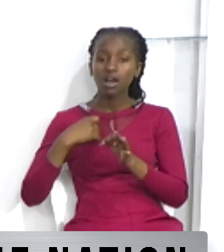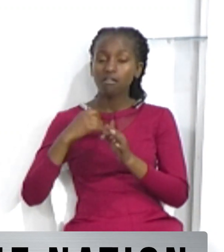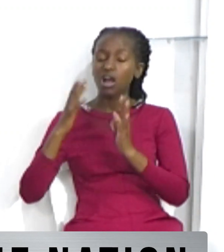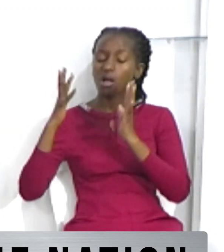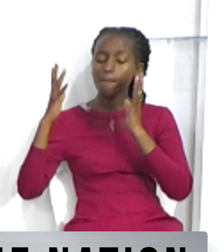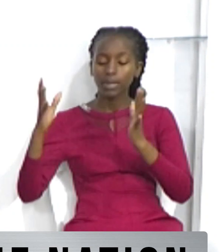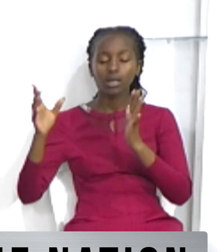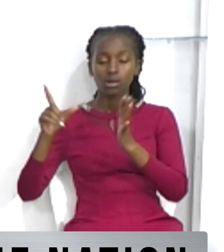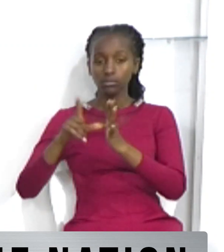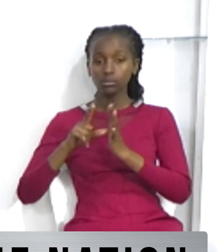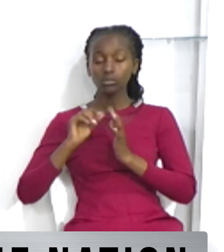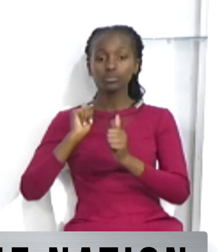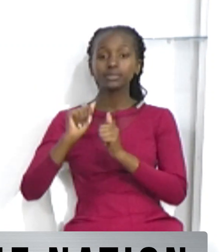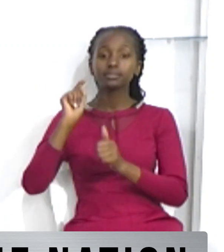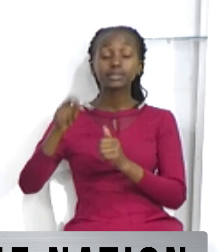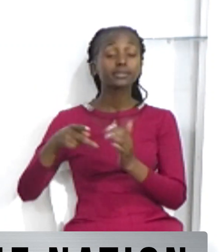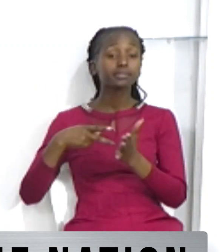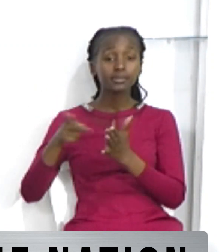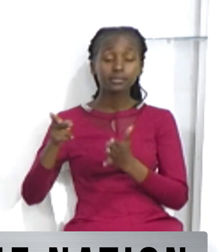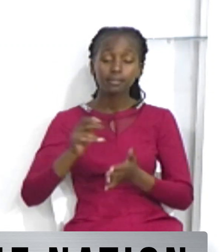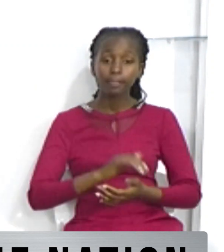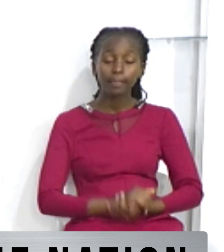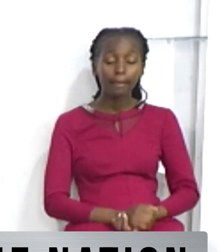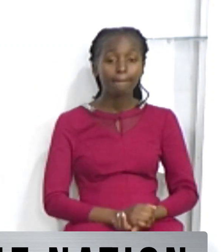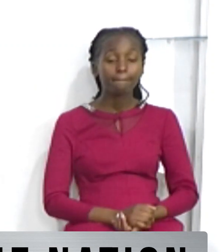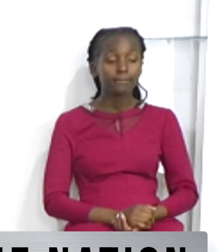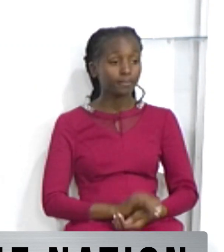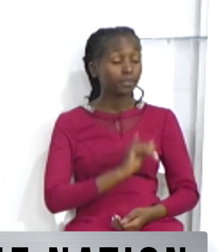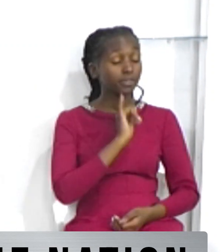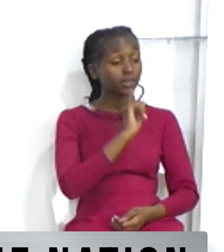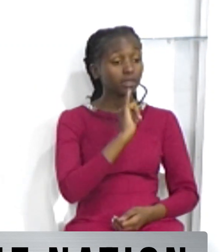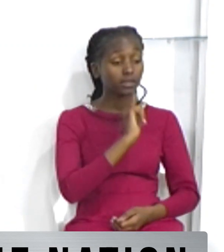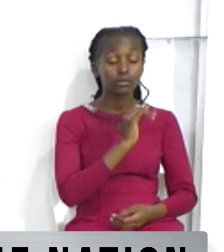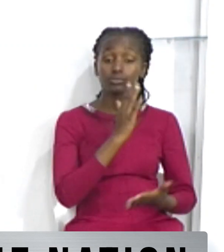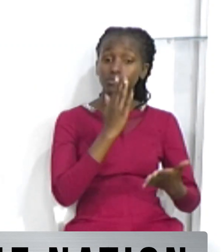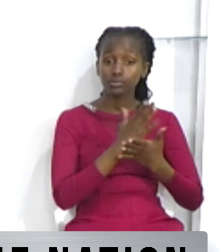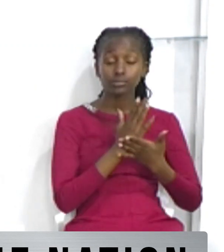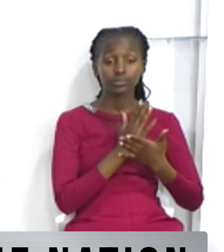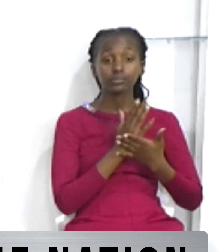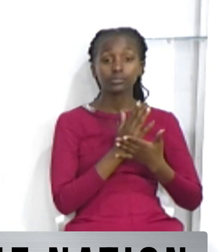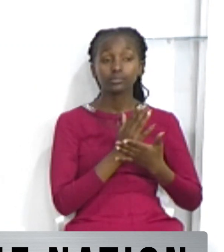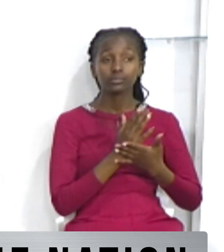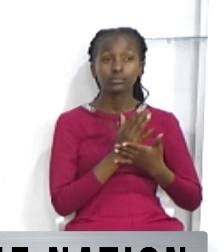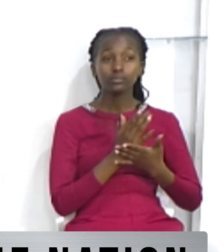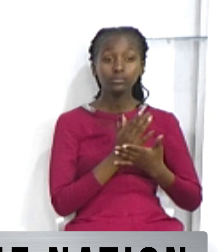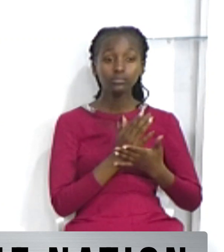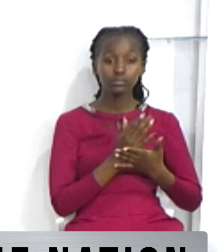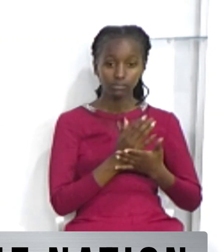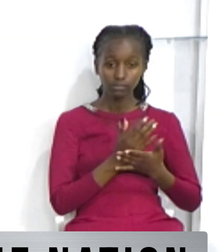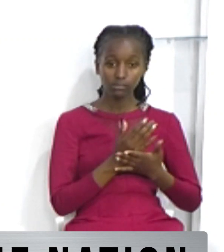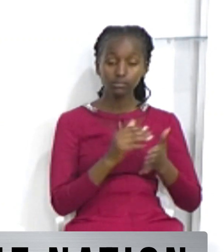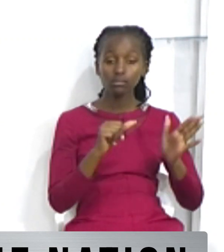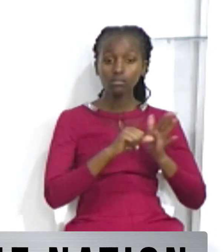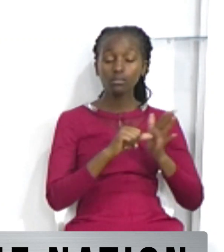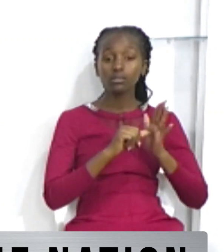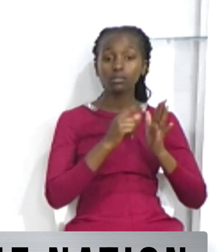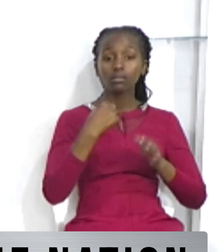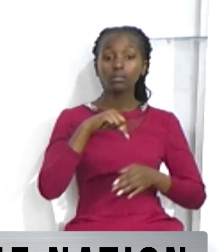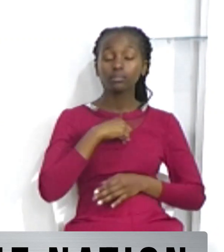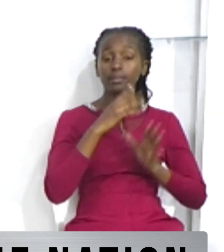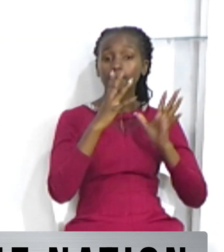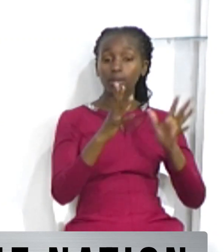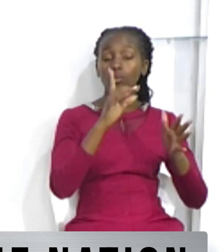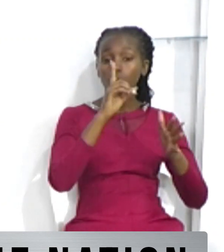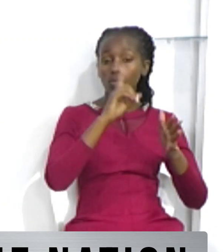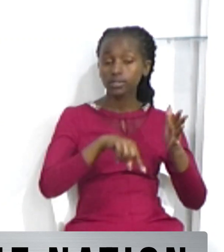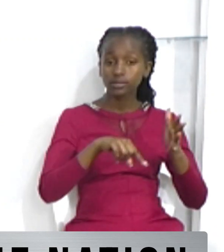huge public debt. Of course. Yes. Because the problem what we have is our